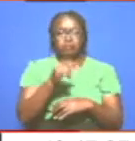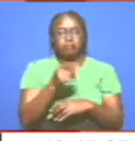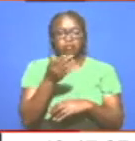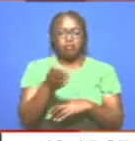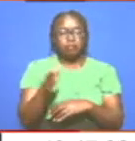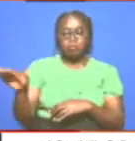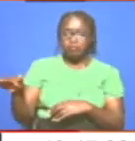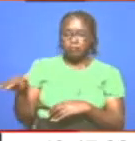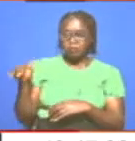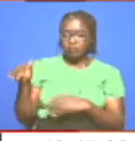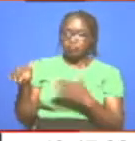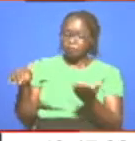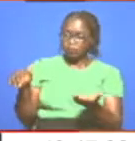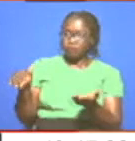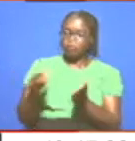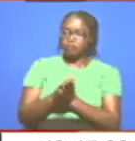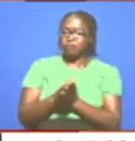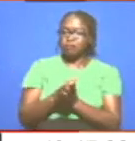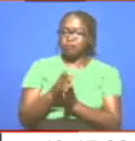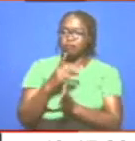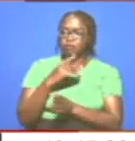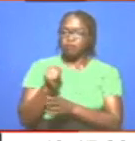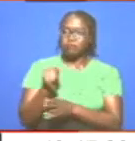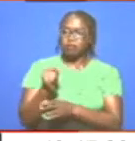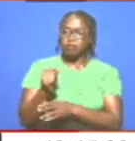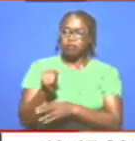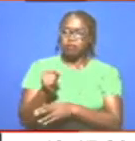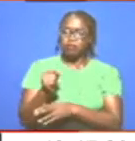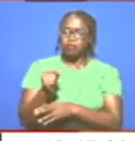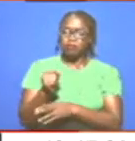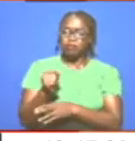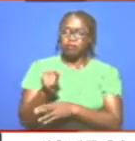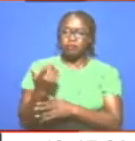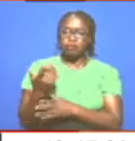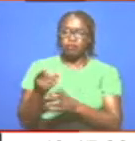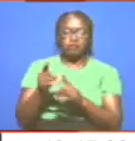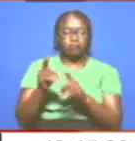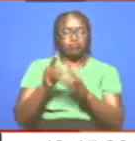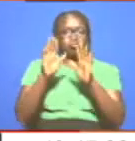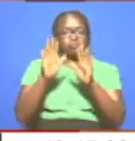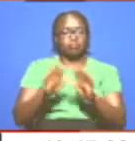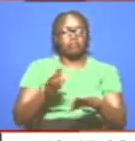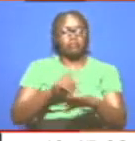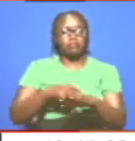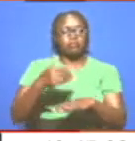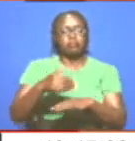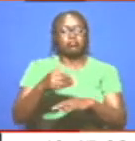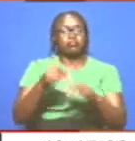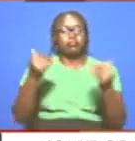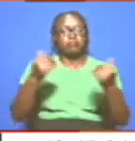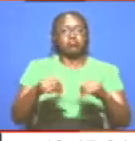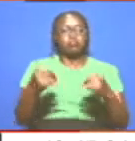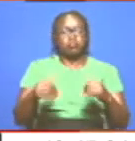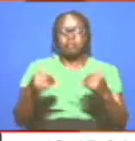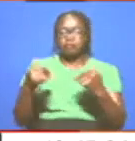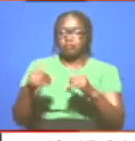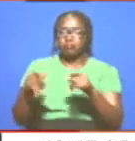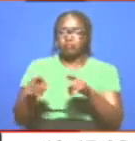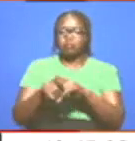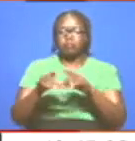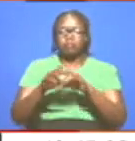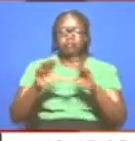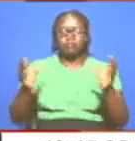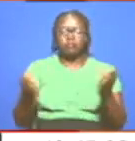players are there. So I think that will make a sense, because, you know, every time when we keep on playing against the same bowler, same